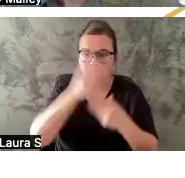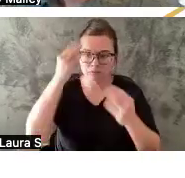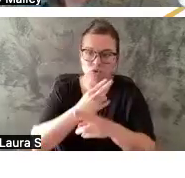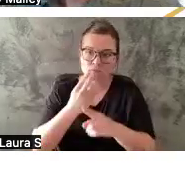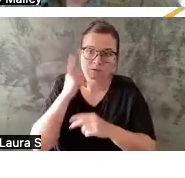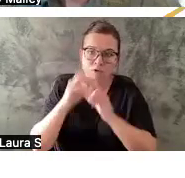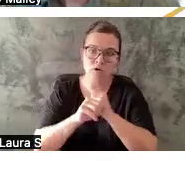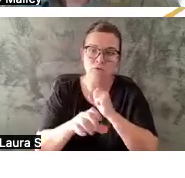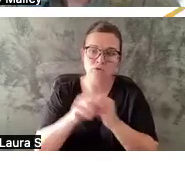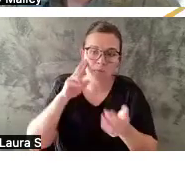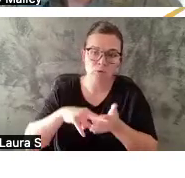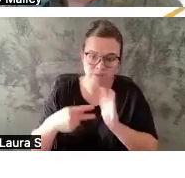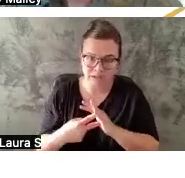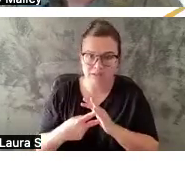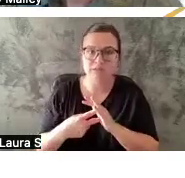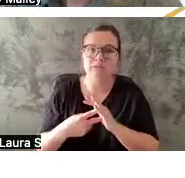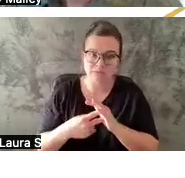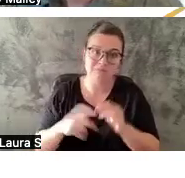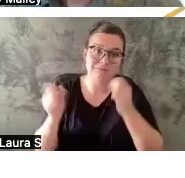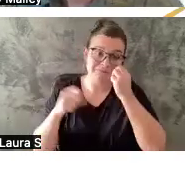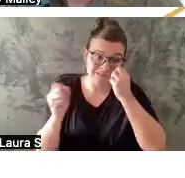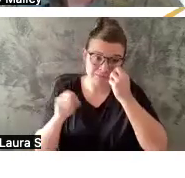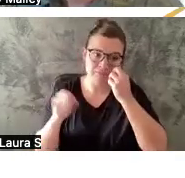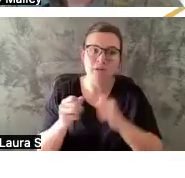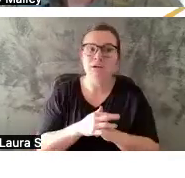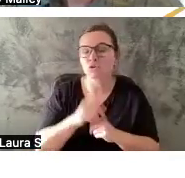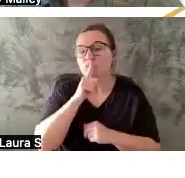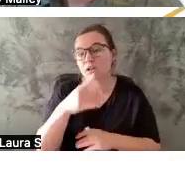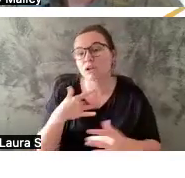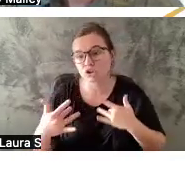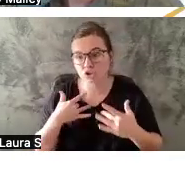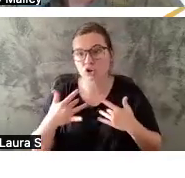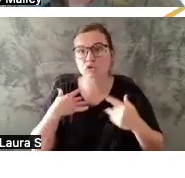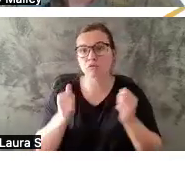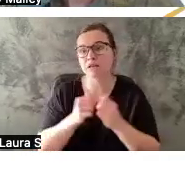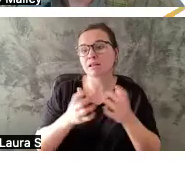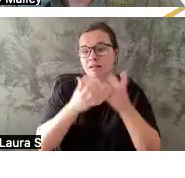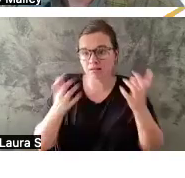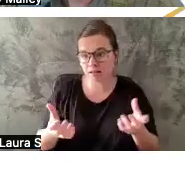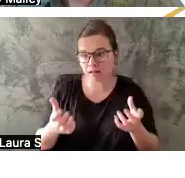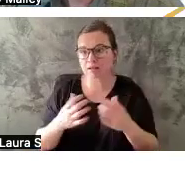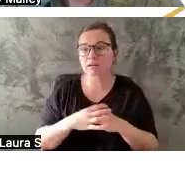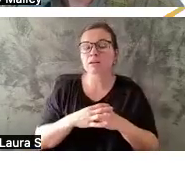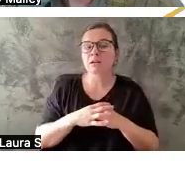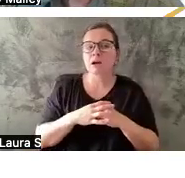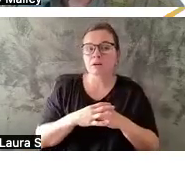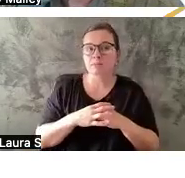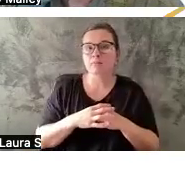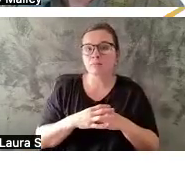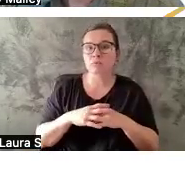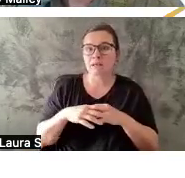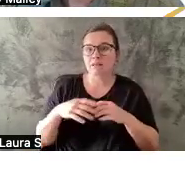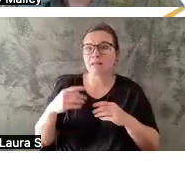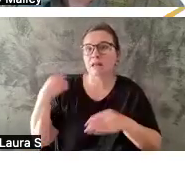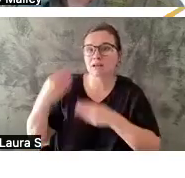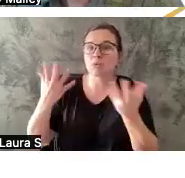commercial purposes. So yes, so a real concern with a lot of these commercial ancestry tests is what